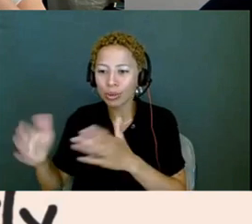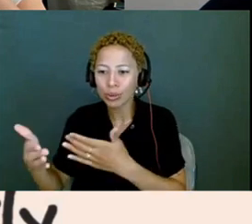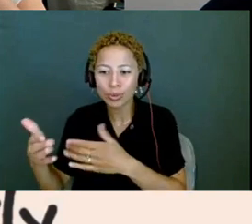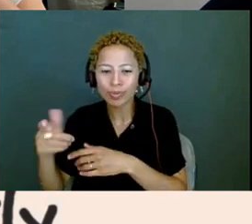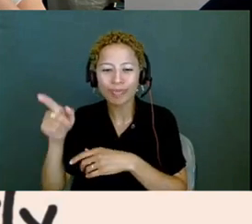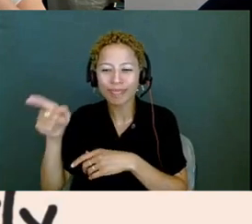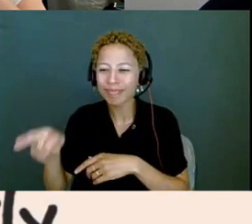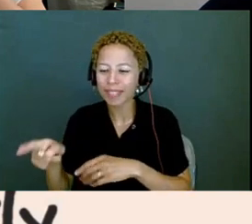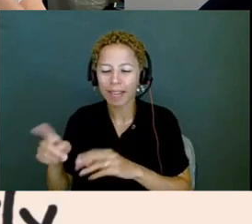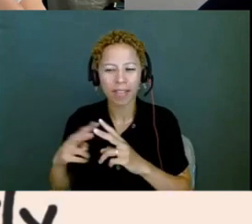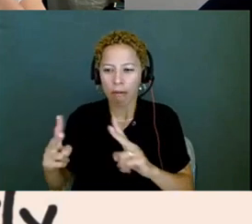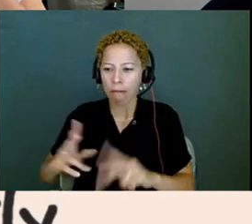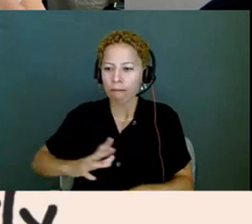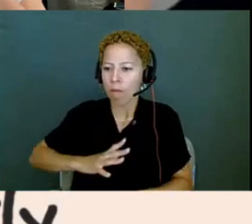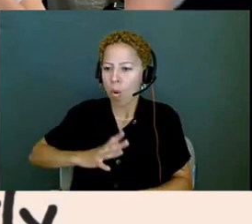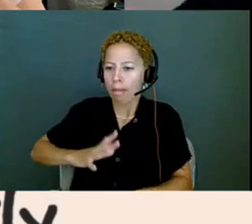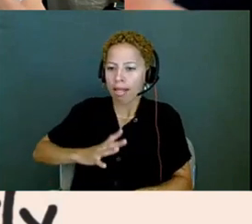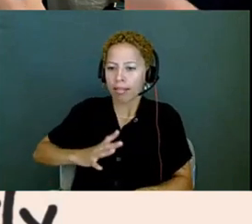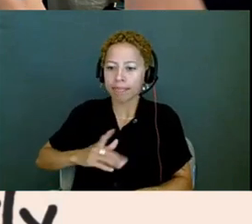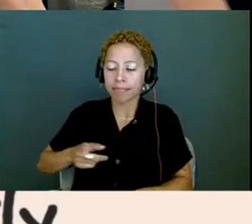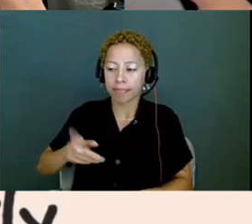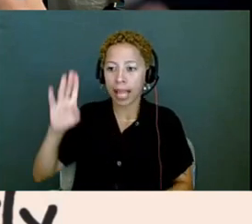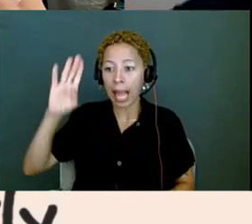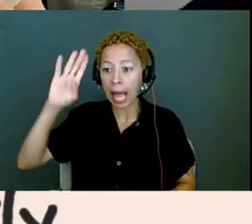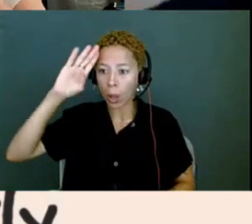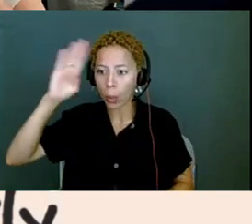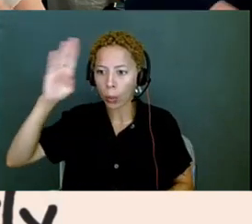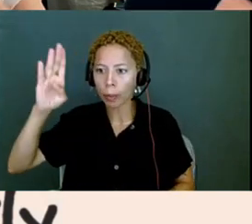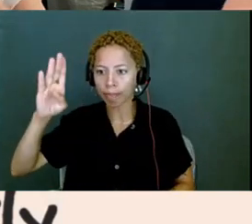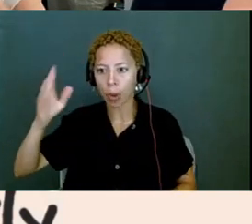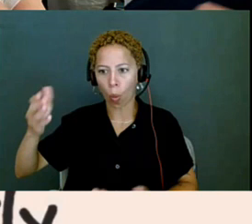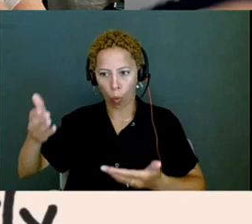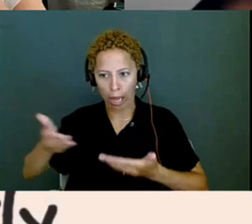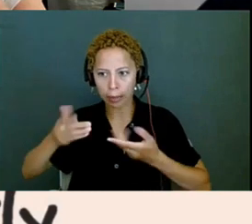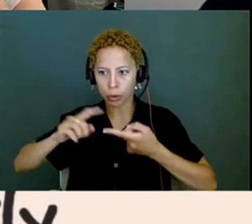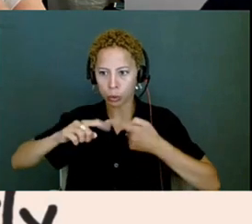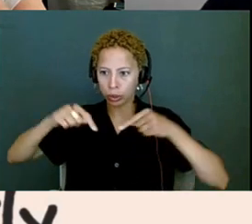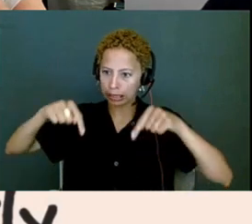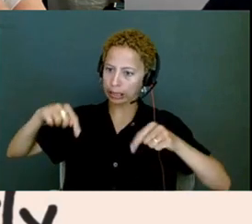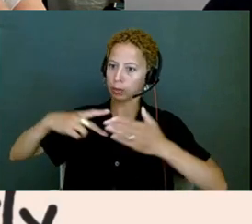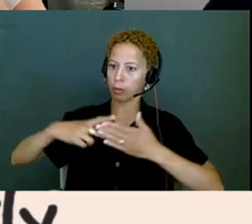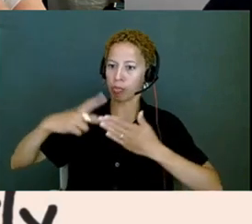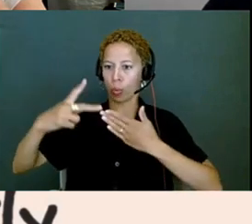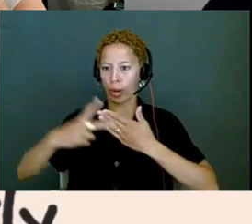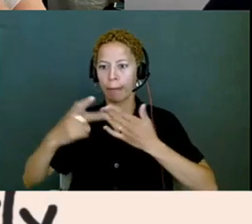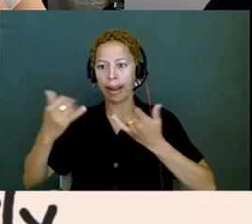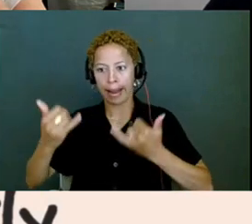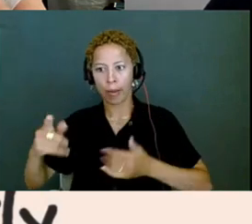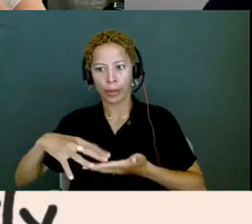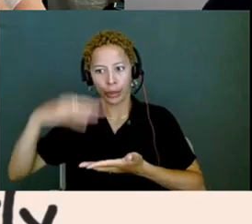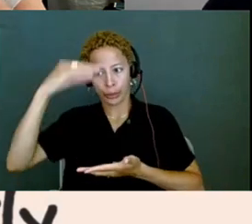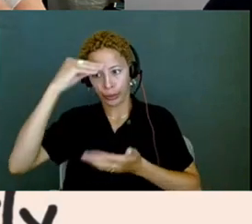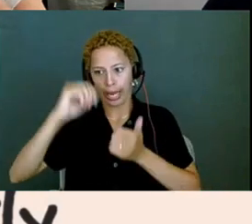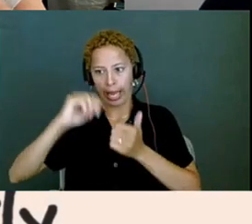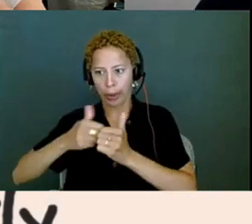It's already like, hi, yes. Welcome to our program. Now you have to learn how to use Blackboard. Mm-hmm.